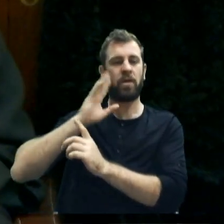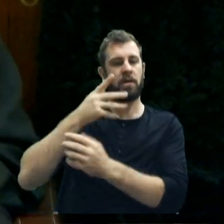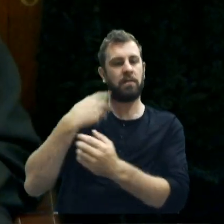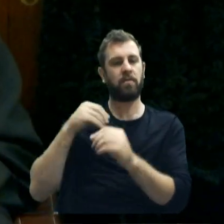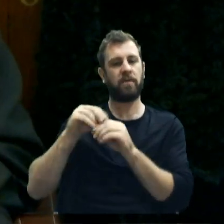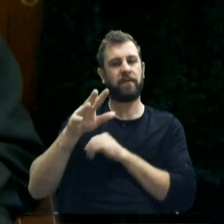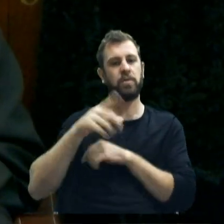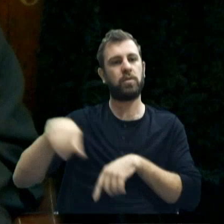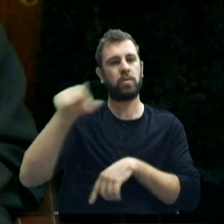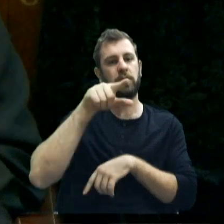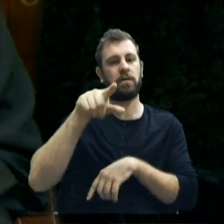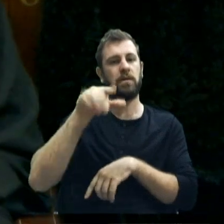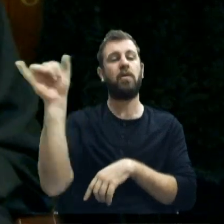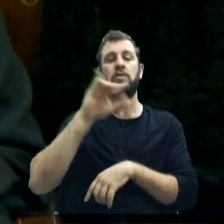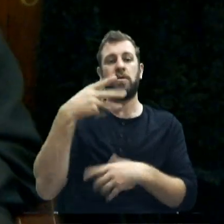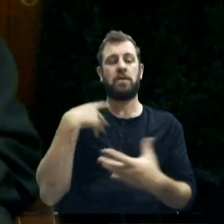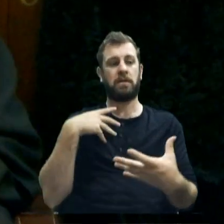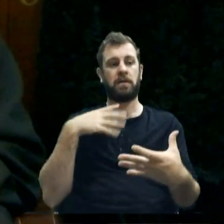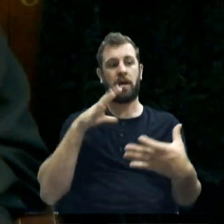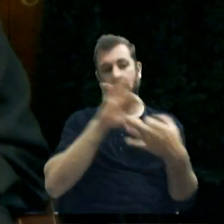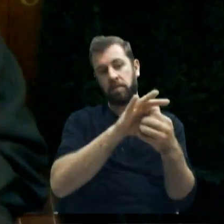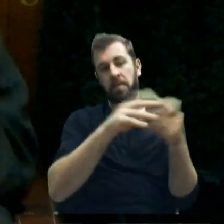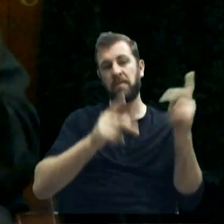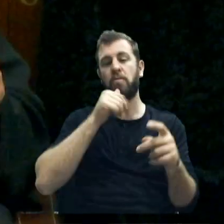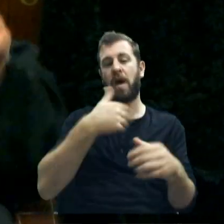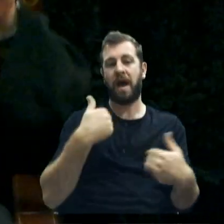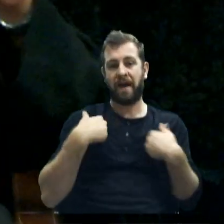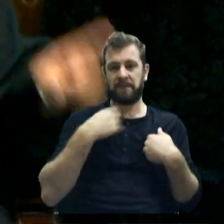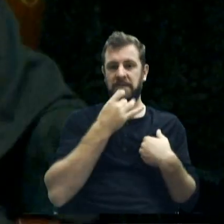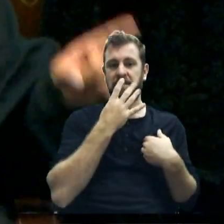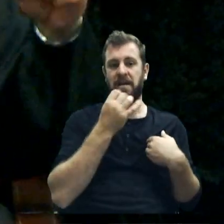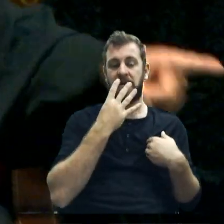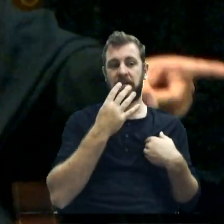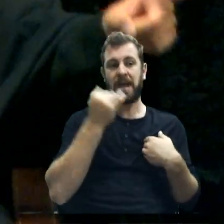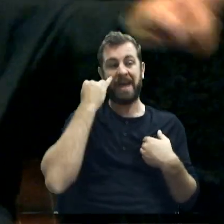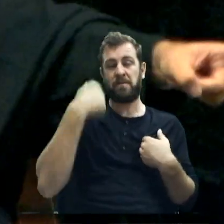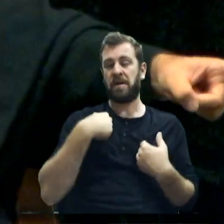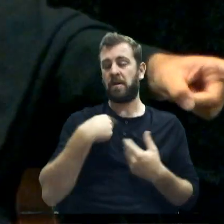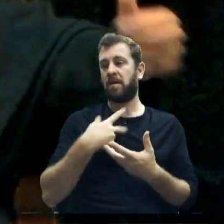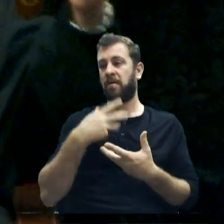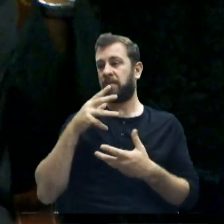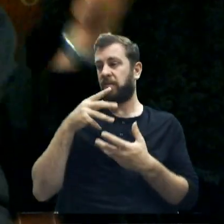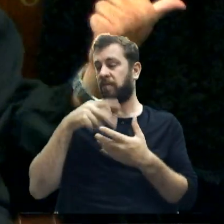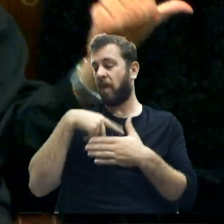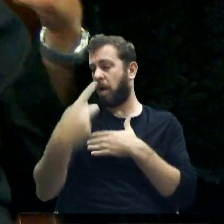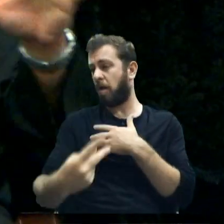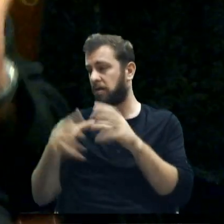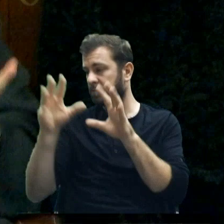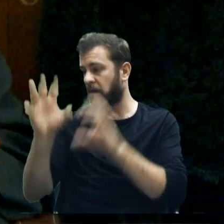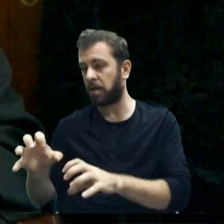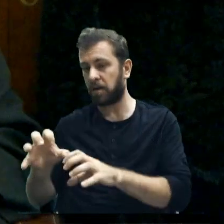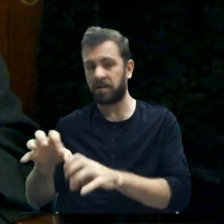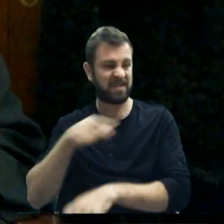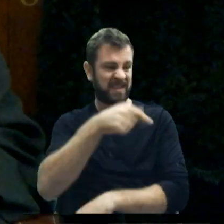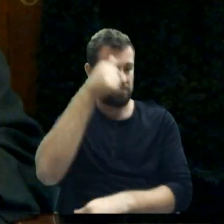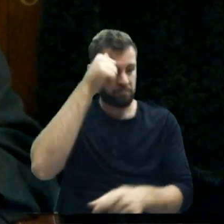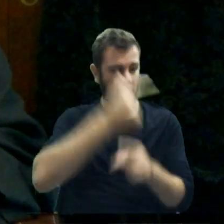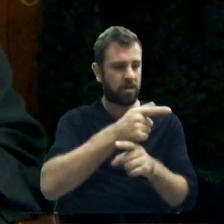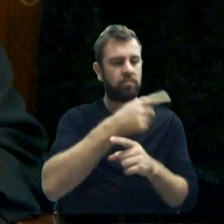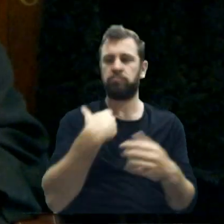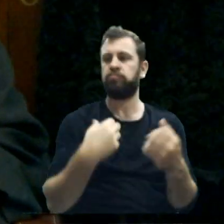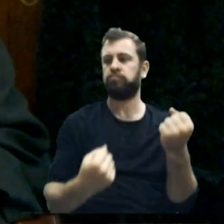light. Attach yourself with those that you know that if I fall into darkness tomorrow, this brother has my back.